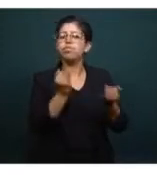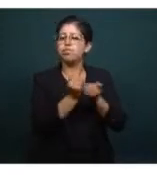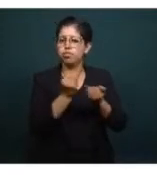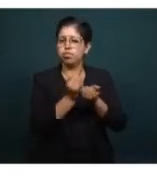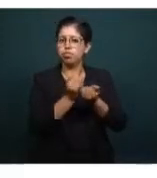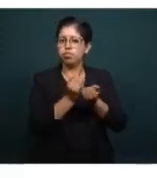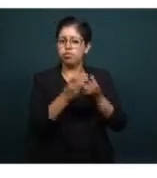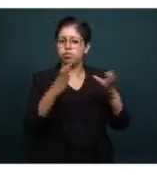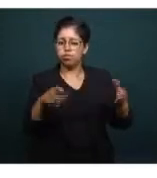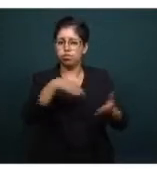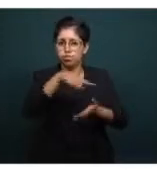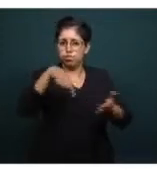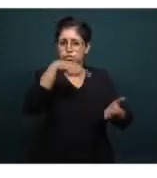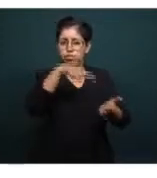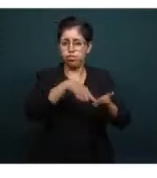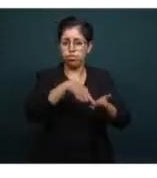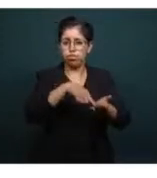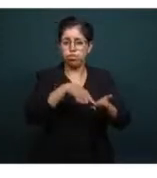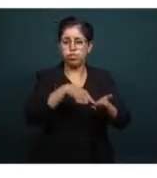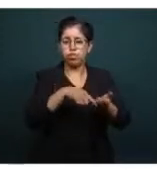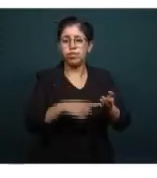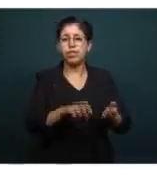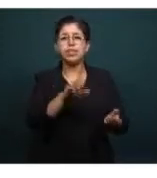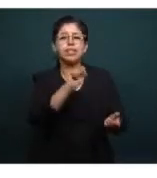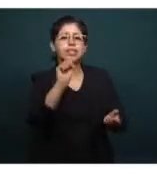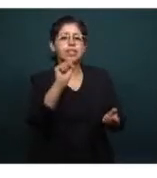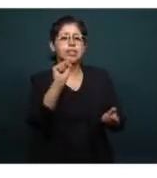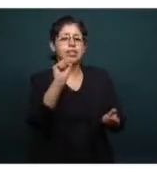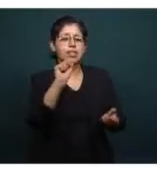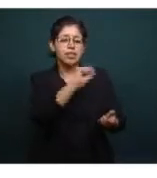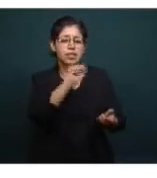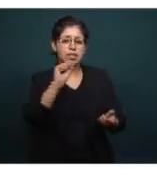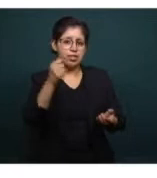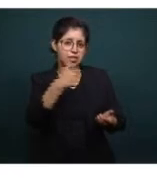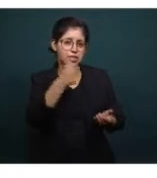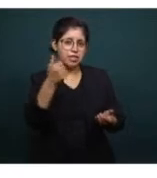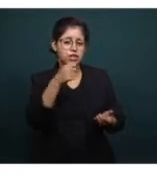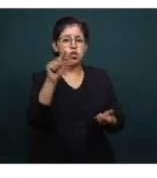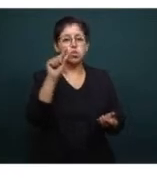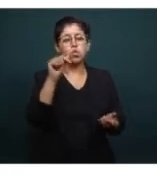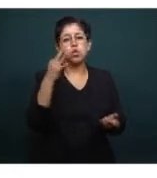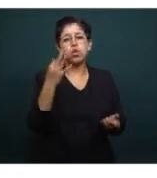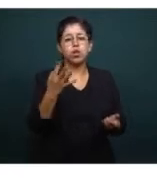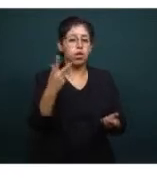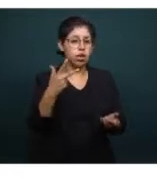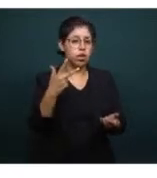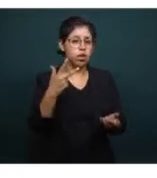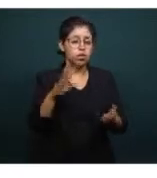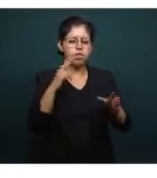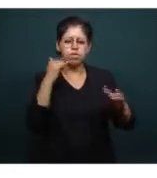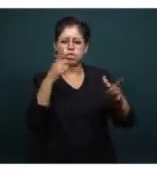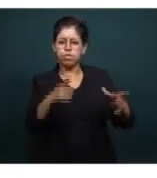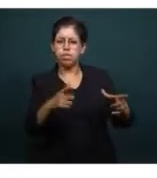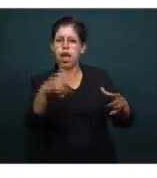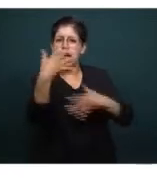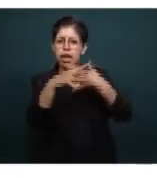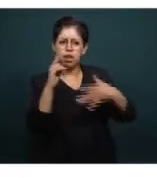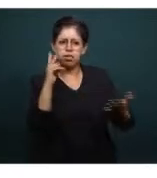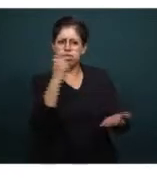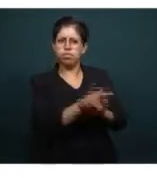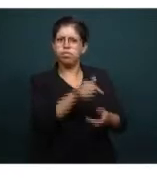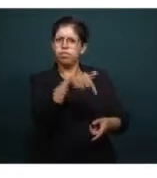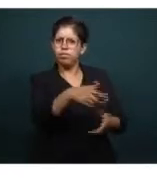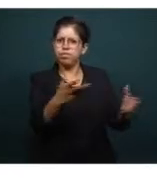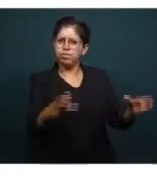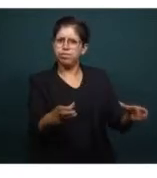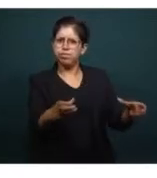de And so cilindros, verified 648 en 19 total lots de of estos cylinders. lotes, 15 se encontraron 15 con were problemas found with que